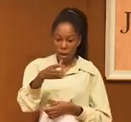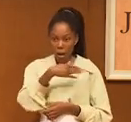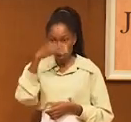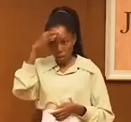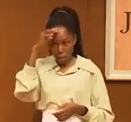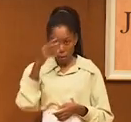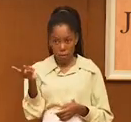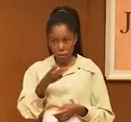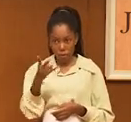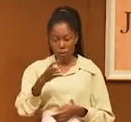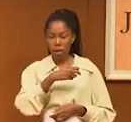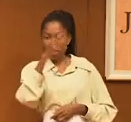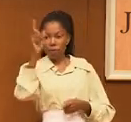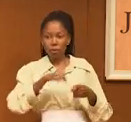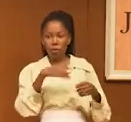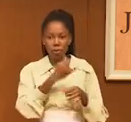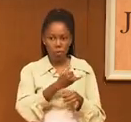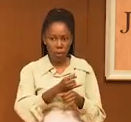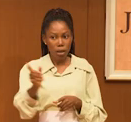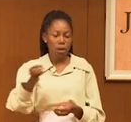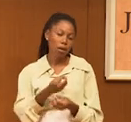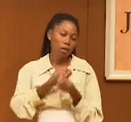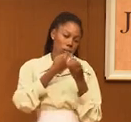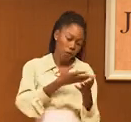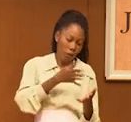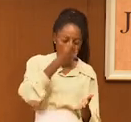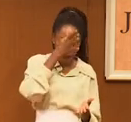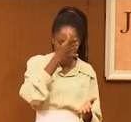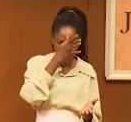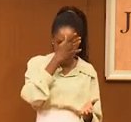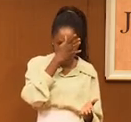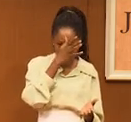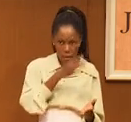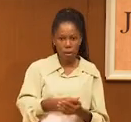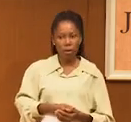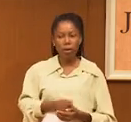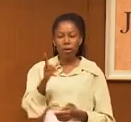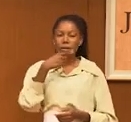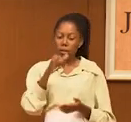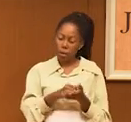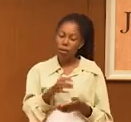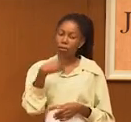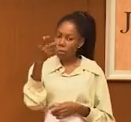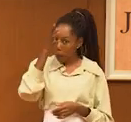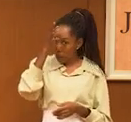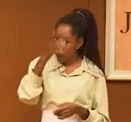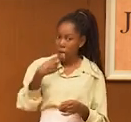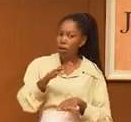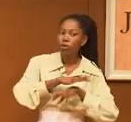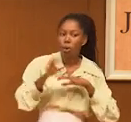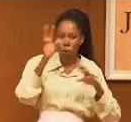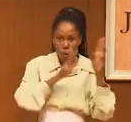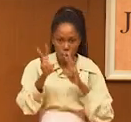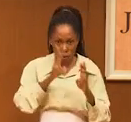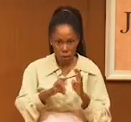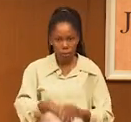I told his father everything. His father said I shouldn't worry, that he's going to refund, that he knows his son. So after that,